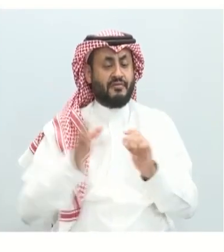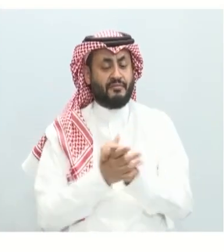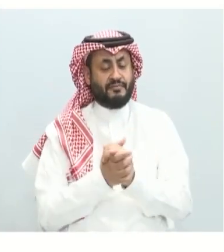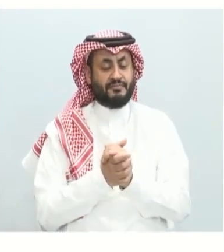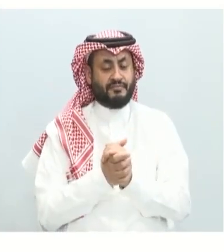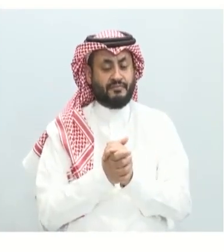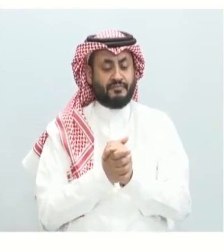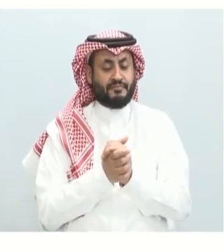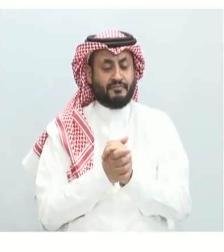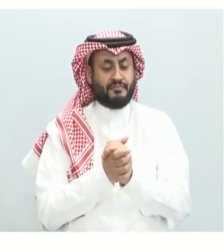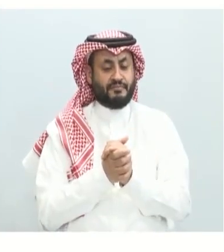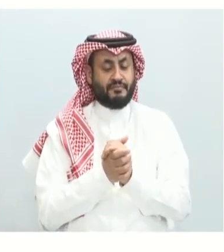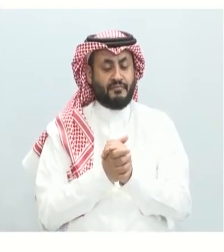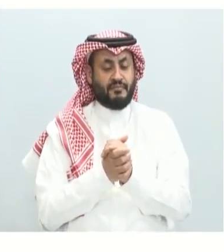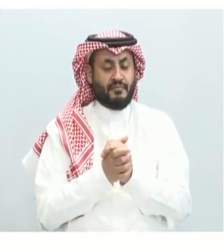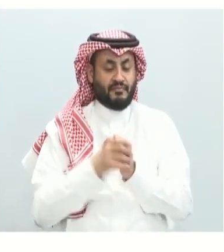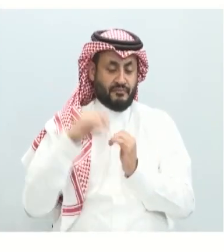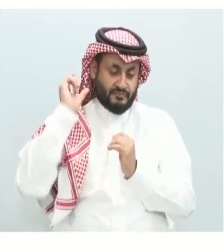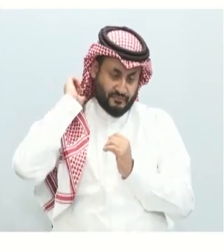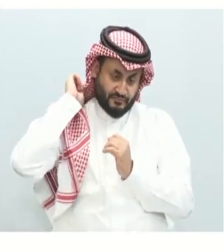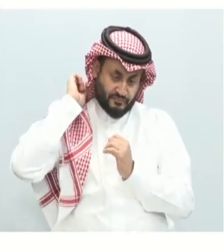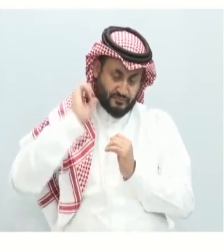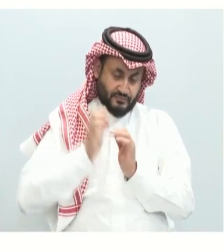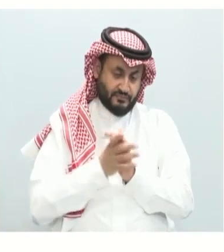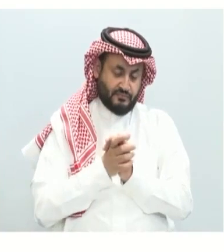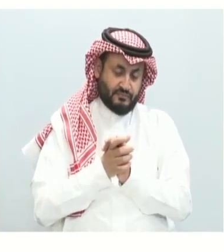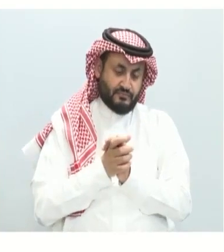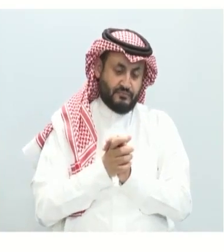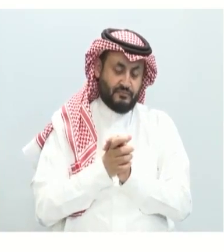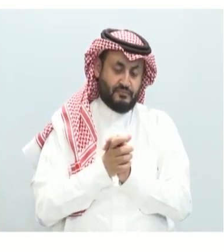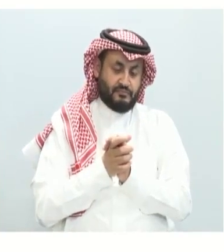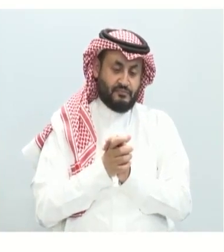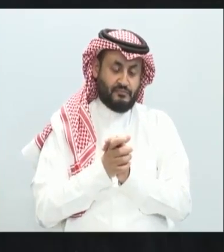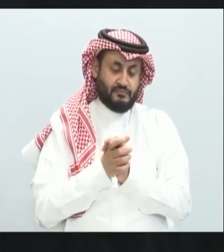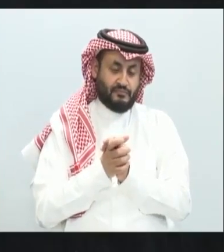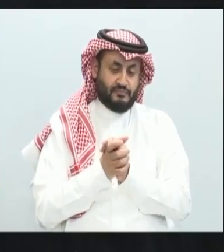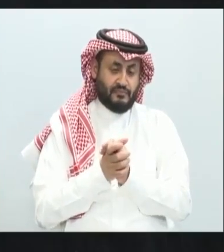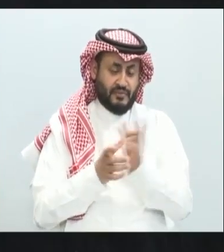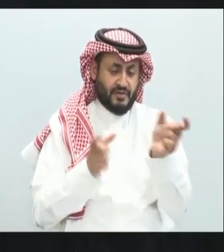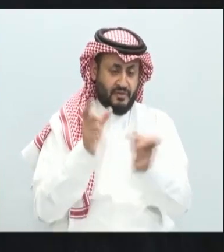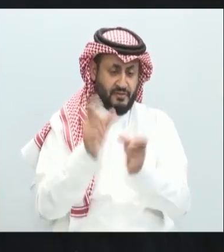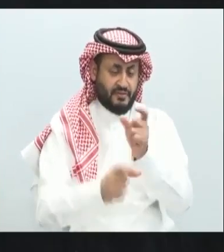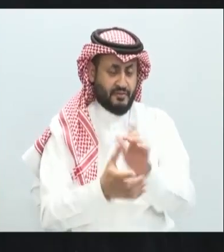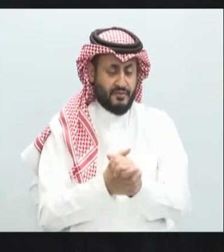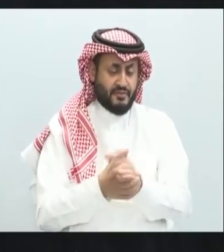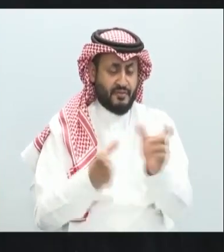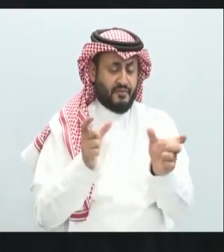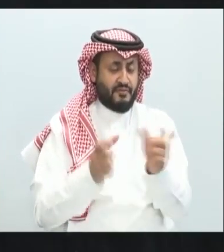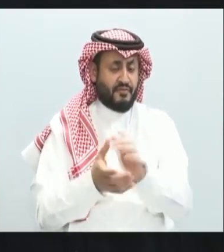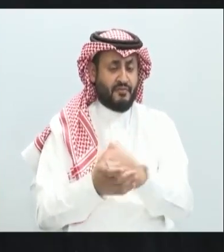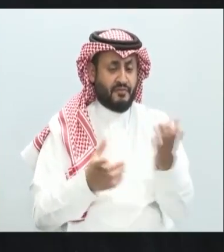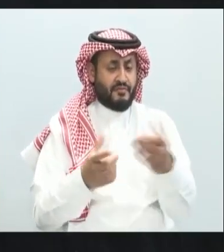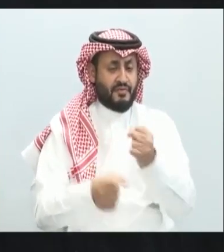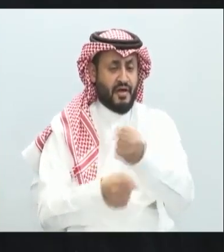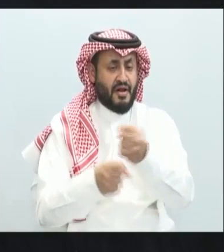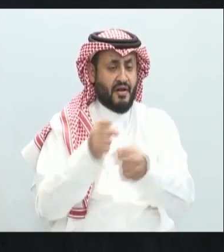like to have barbecues in our garden in June. So here we did unscramble these words and